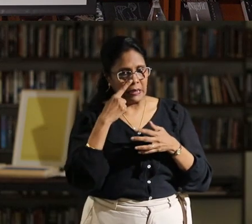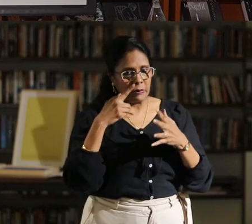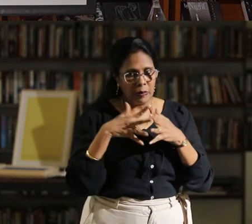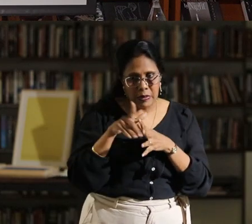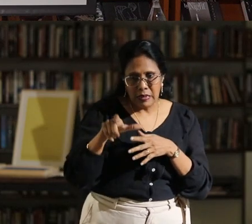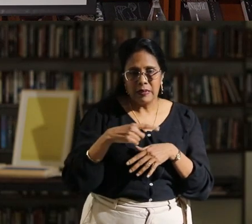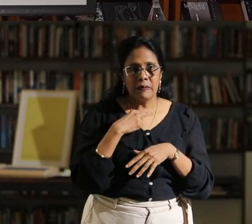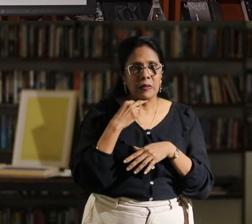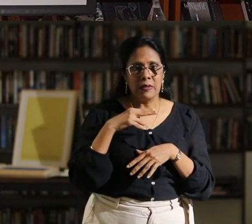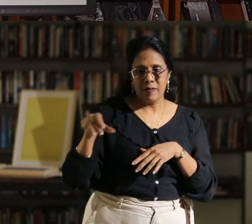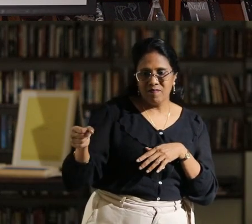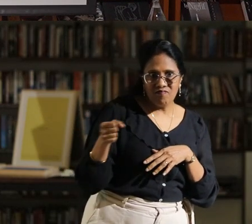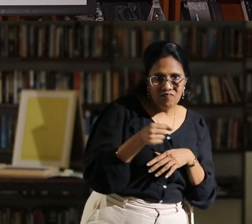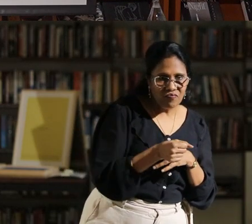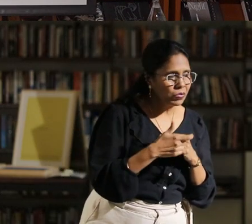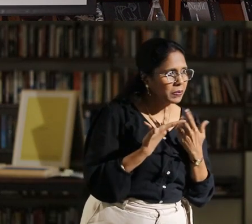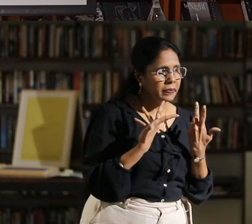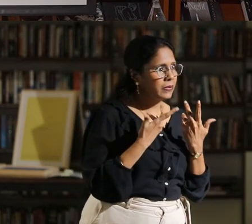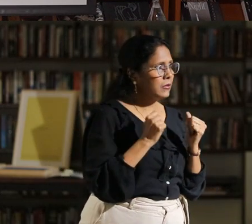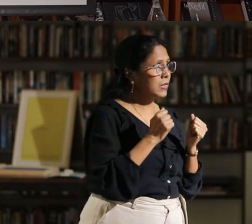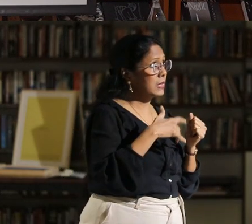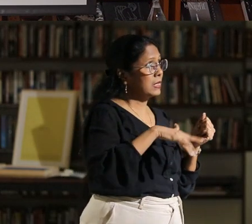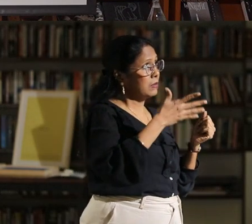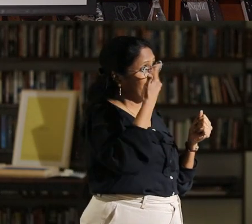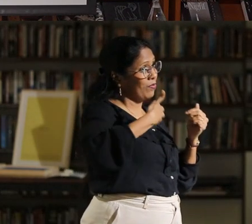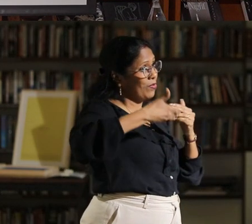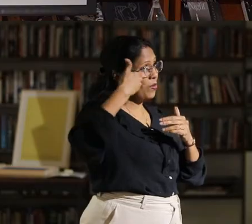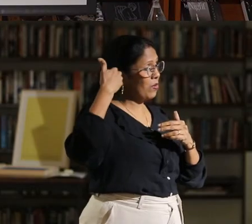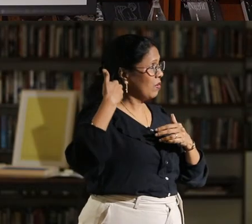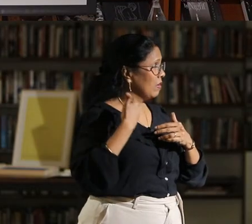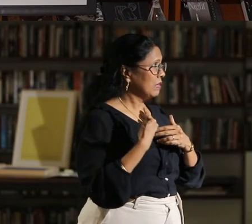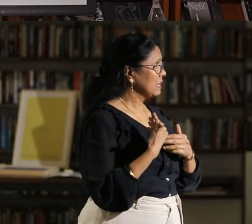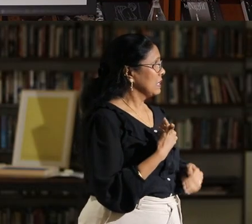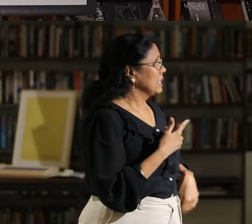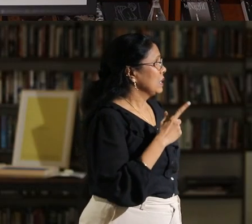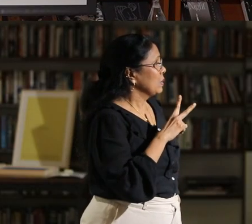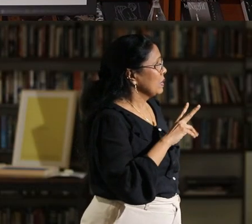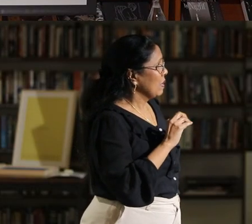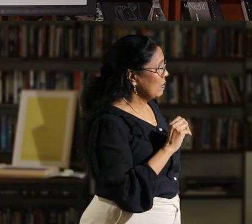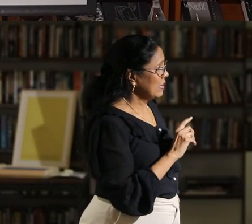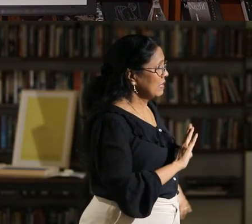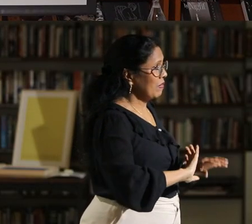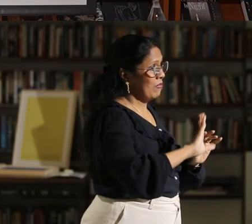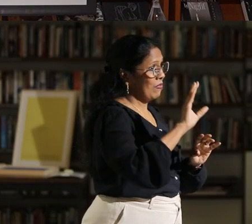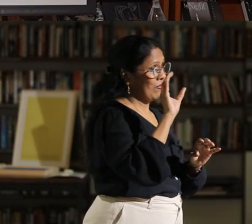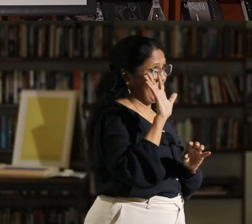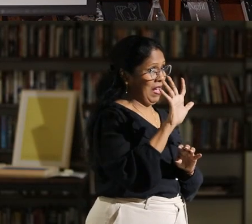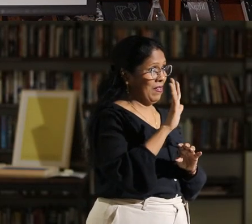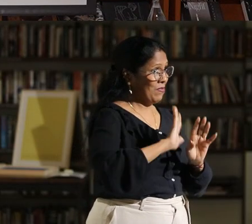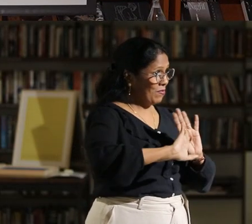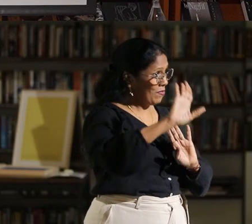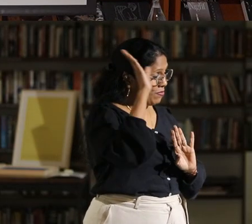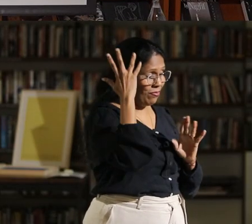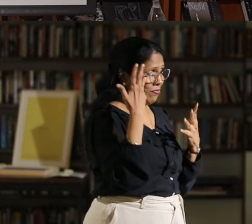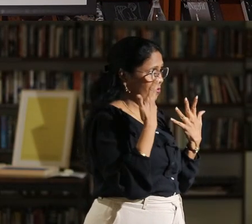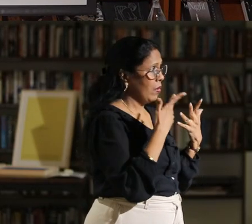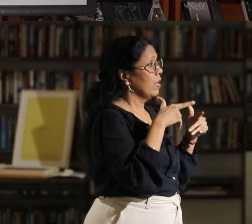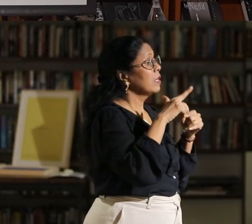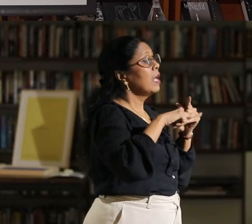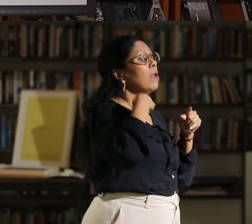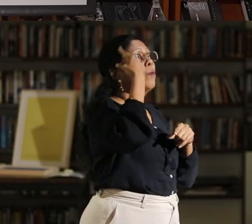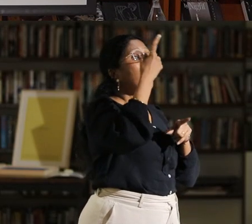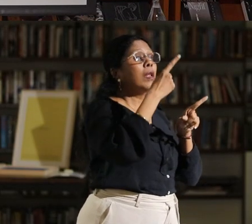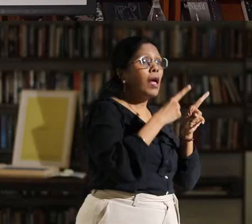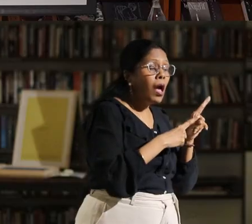voice. Central India 2005, it wasn't very easy. By the time the first show happened, the next year around, we had like